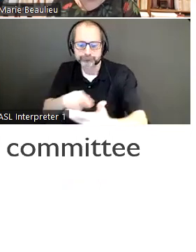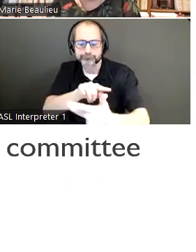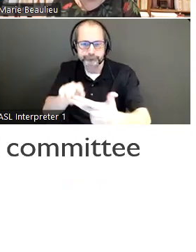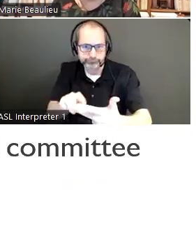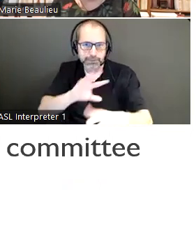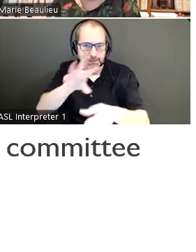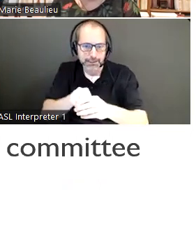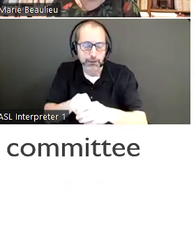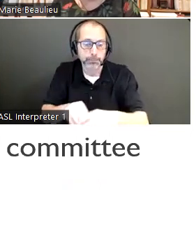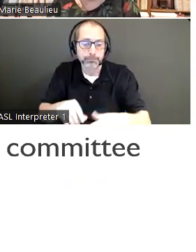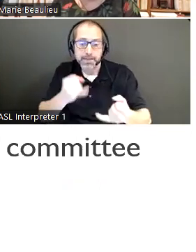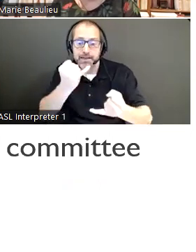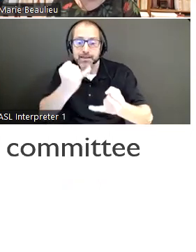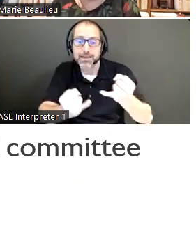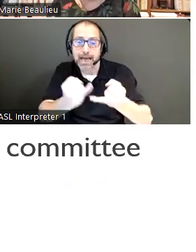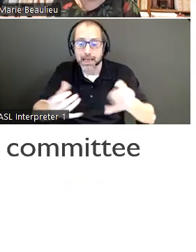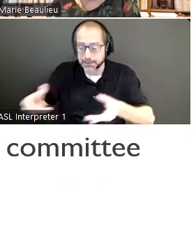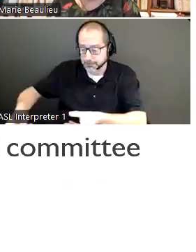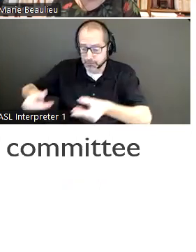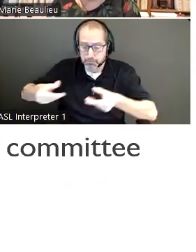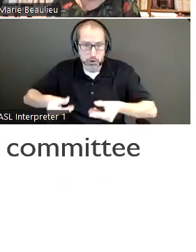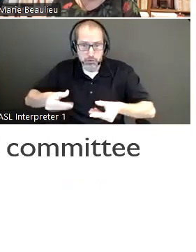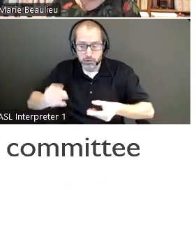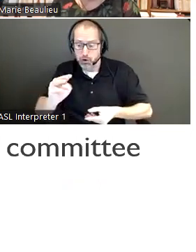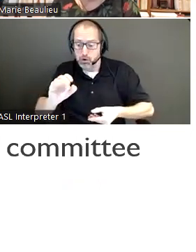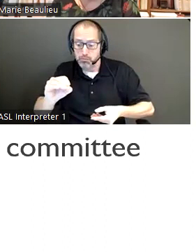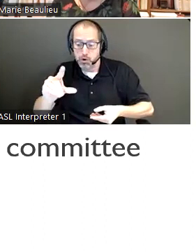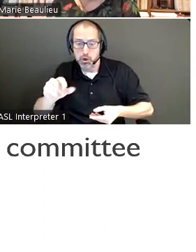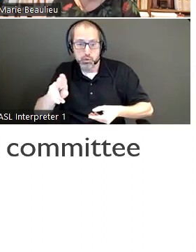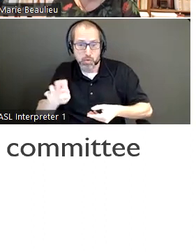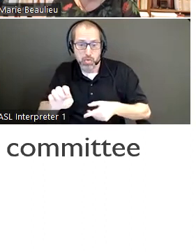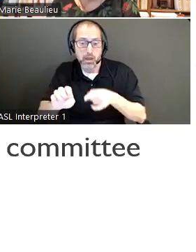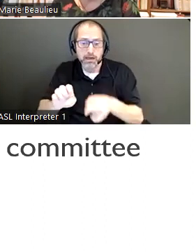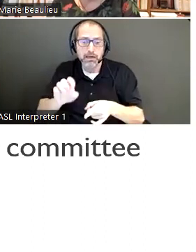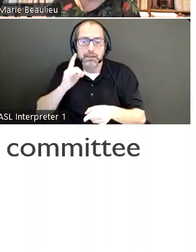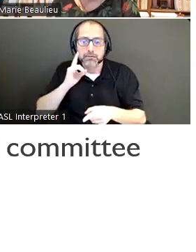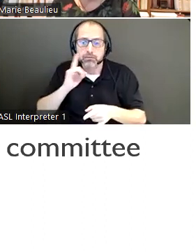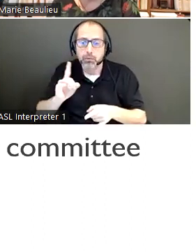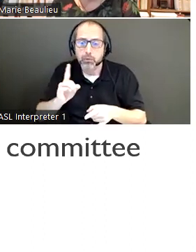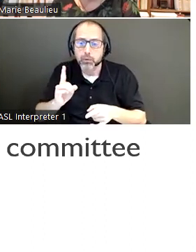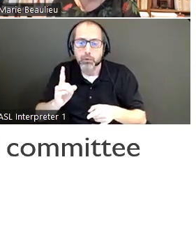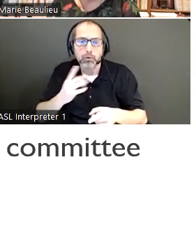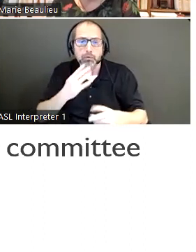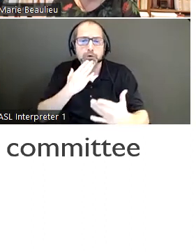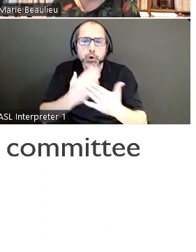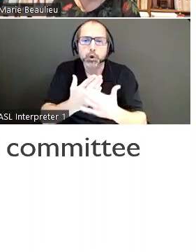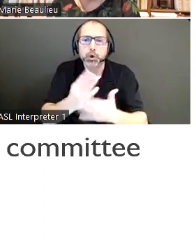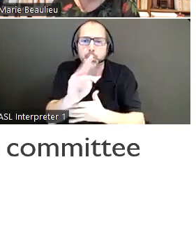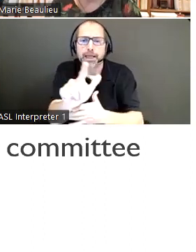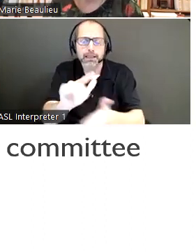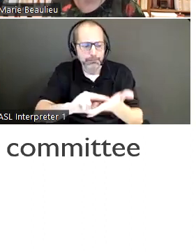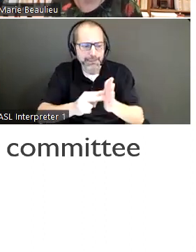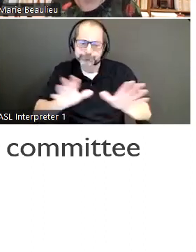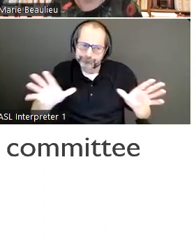And the last module is about, concerns the promotion of goodwill.